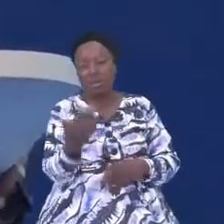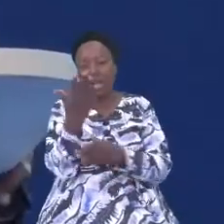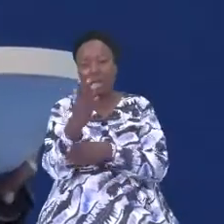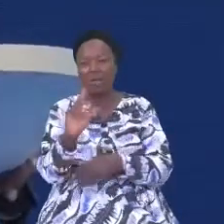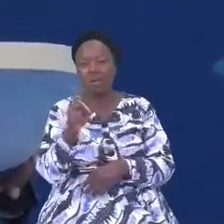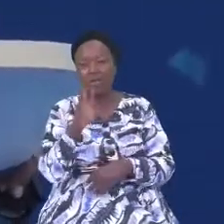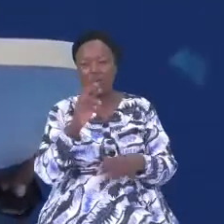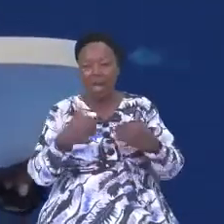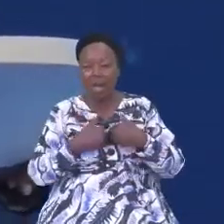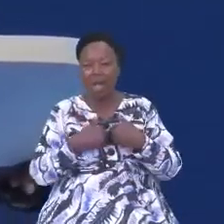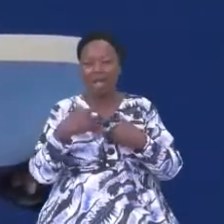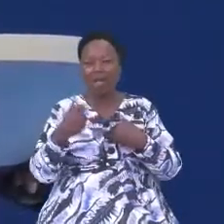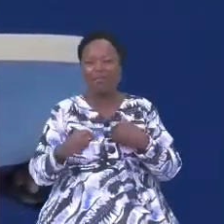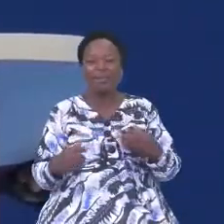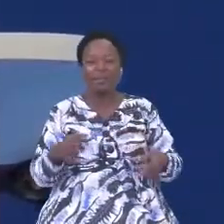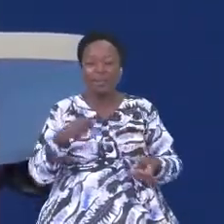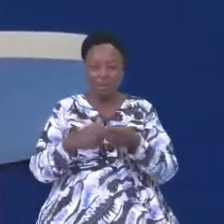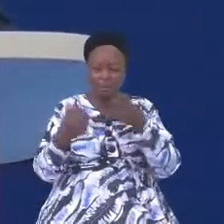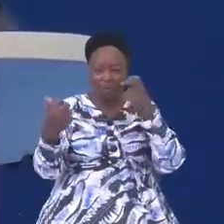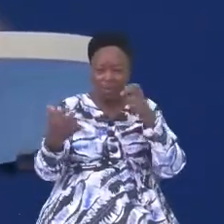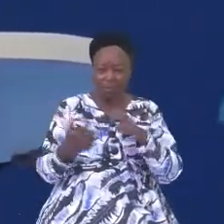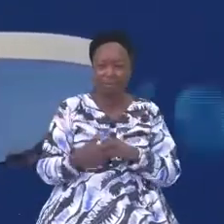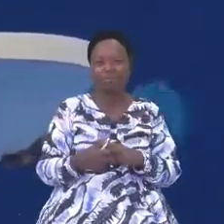you have the challenge.